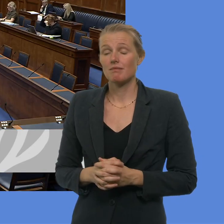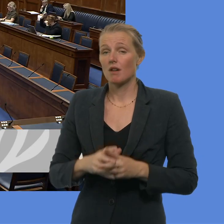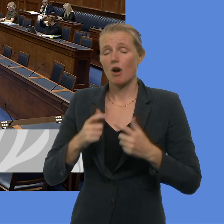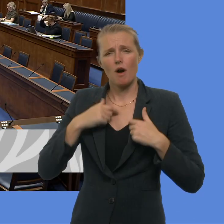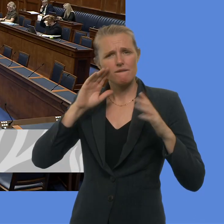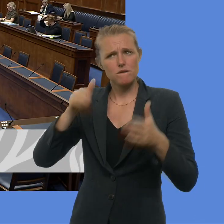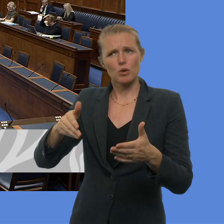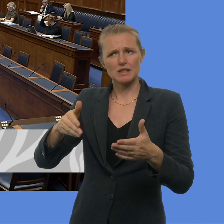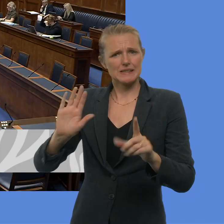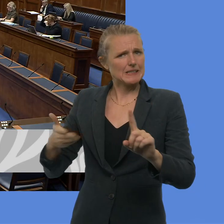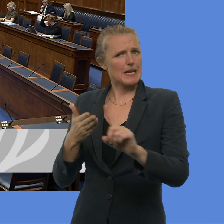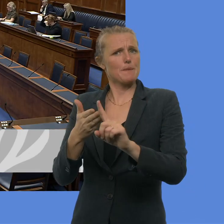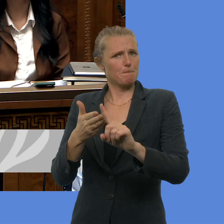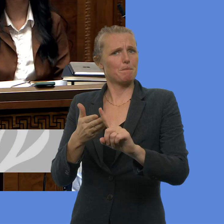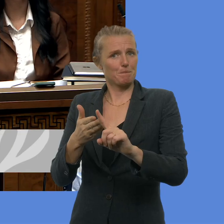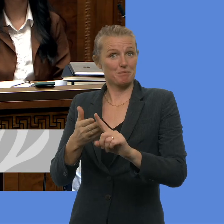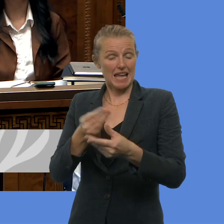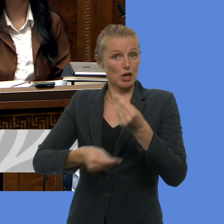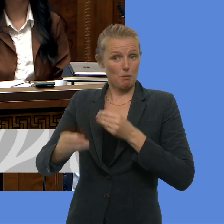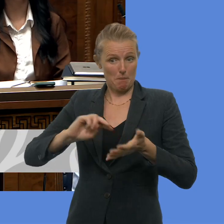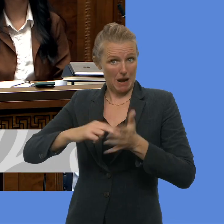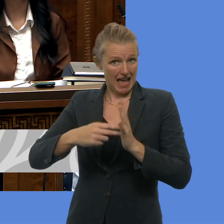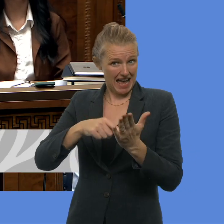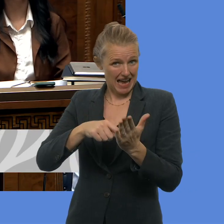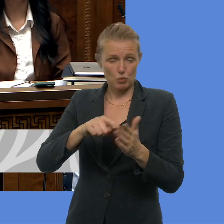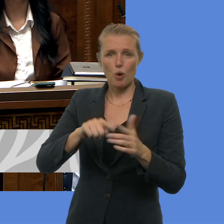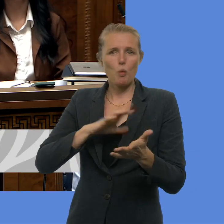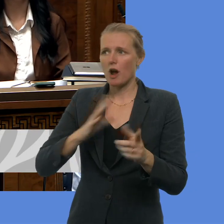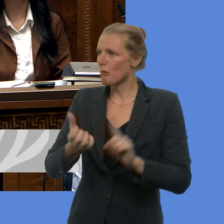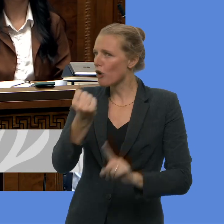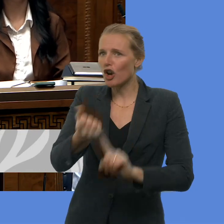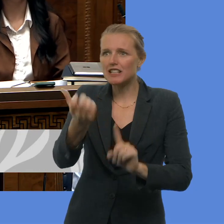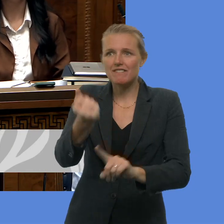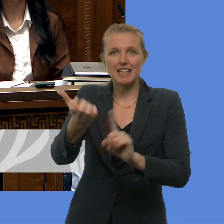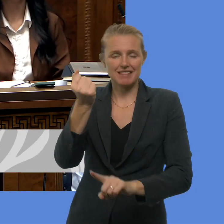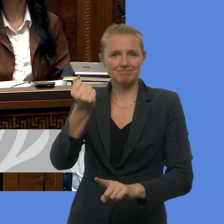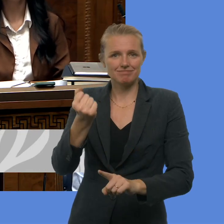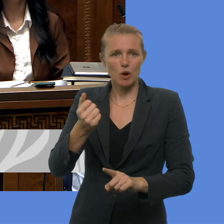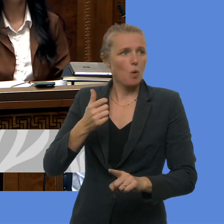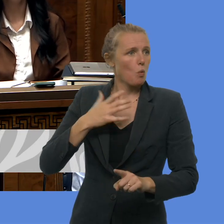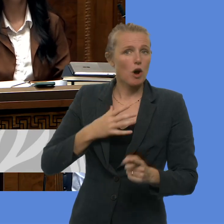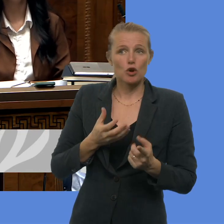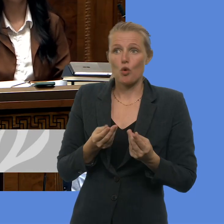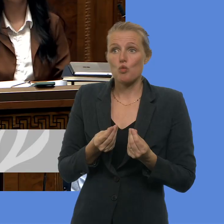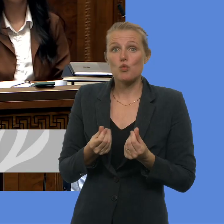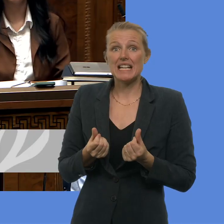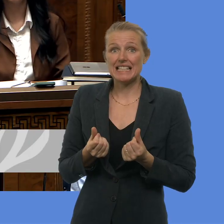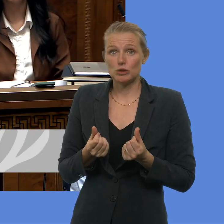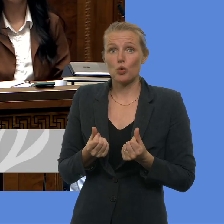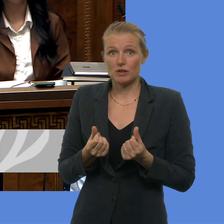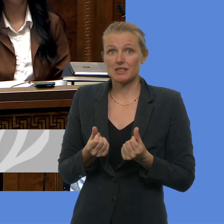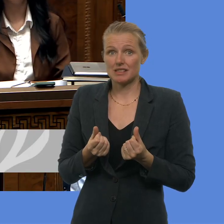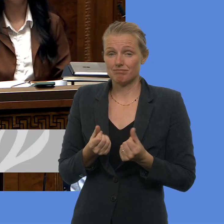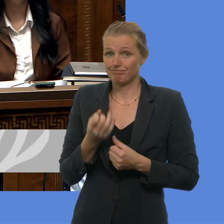and right at the heart of the economic plan is a focus on productivity. It's a focus on targeting resources at 7 high